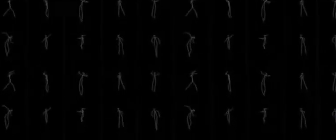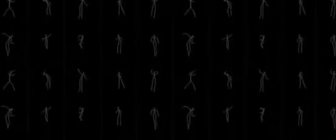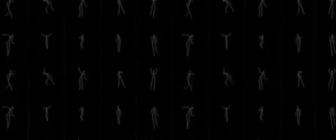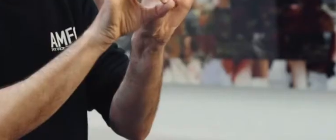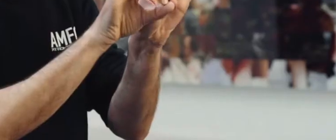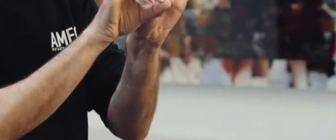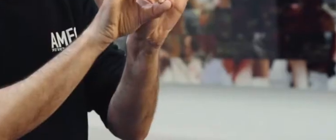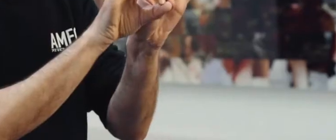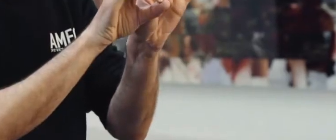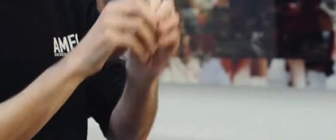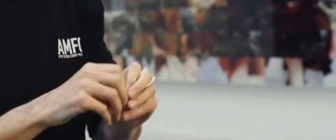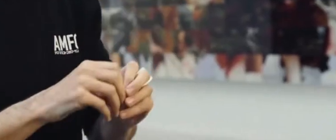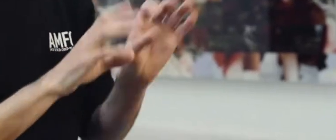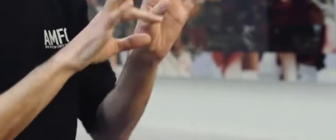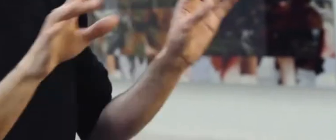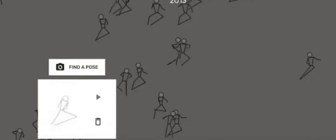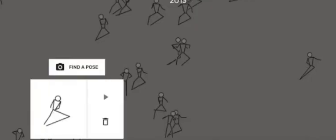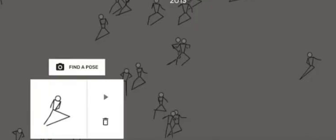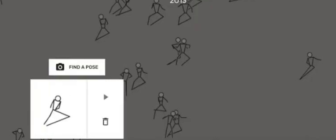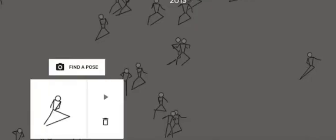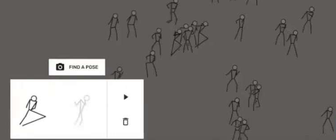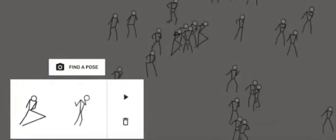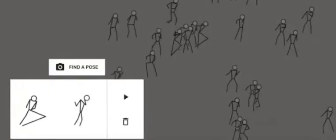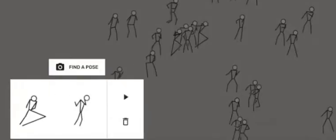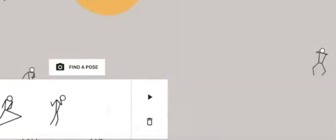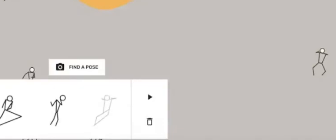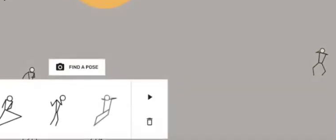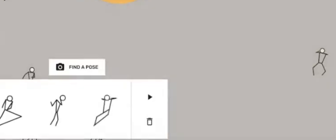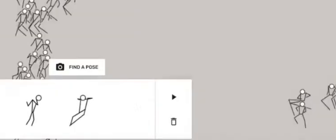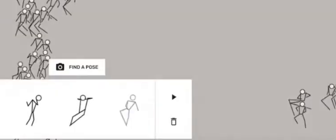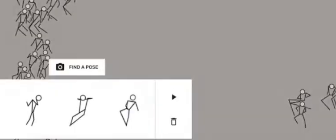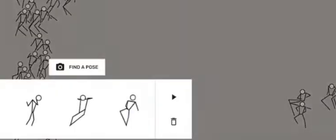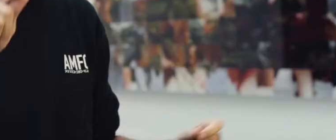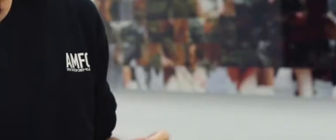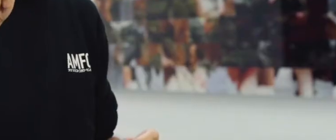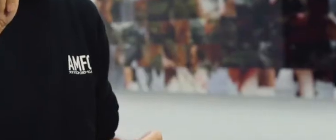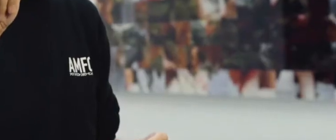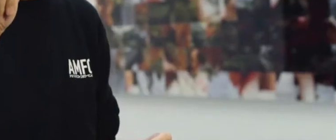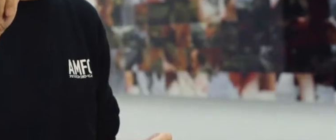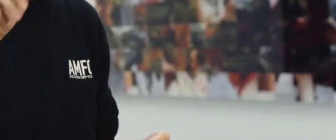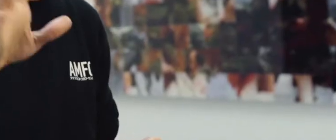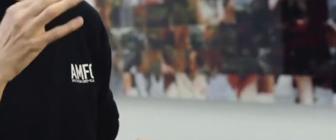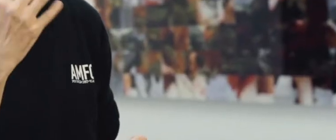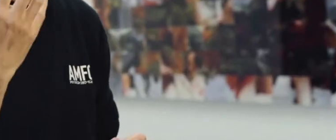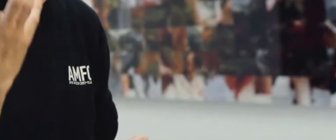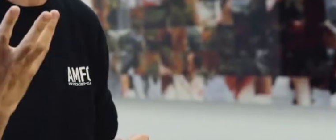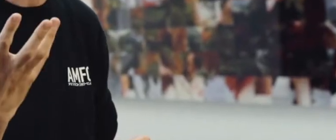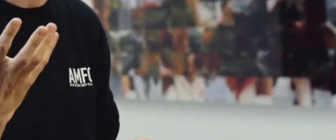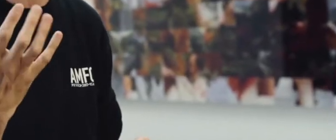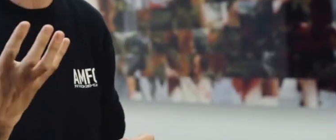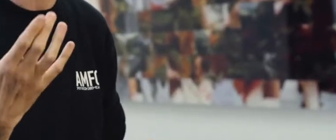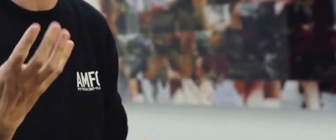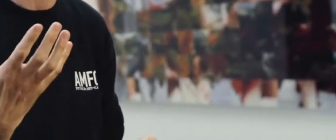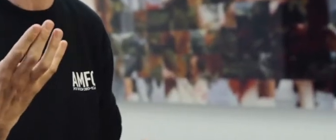all of a sudden next to each other, and you click them together and make a little phrase of physical action, and you can play it, and now you have a